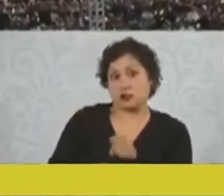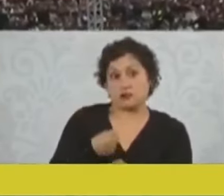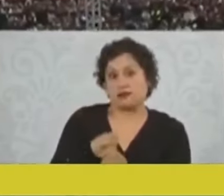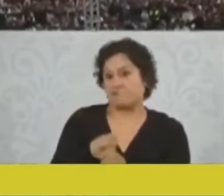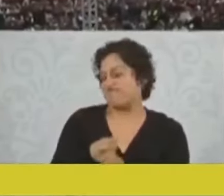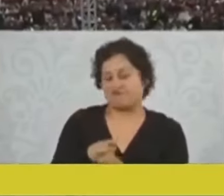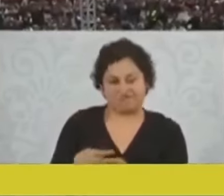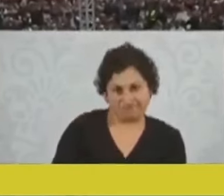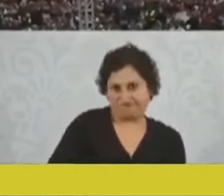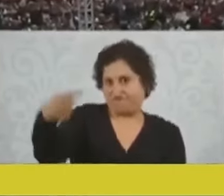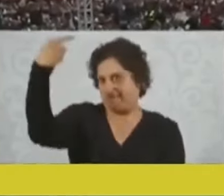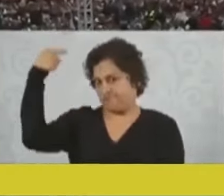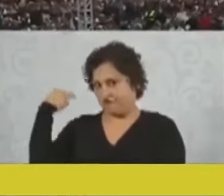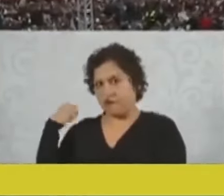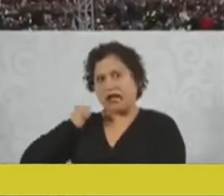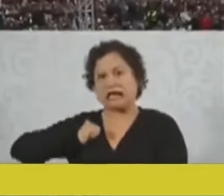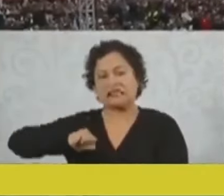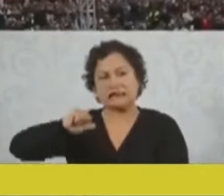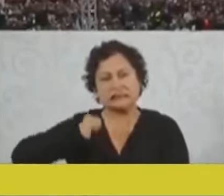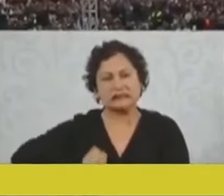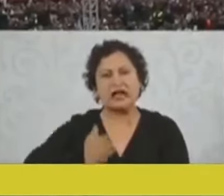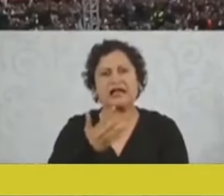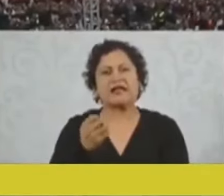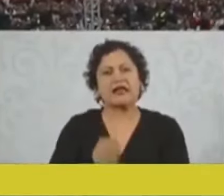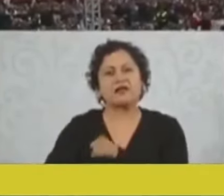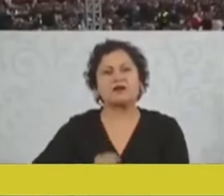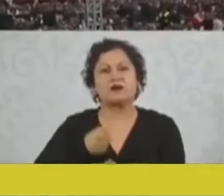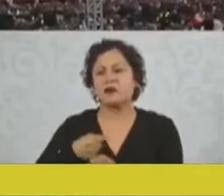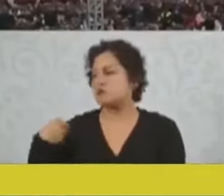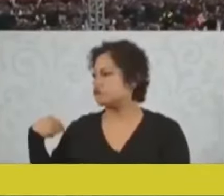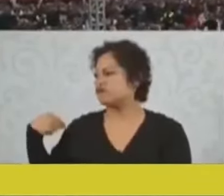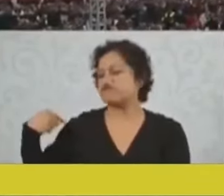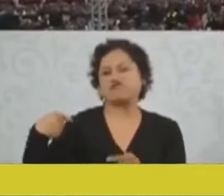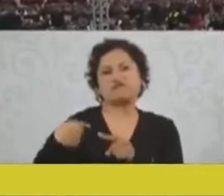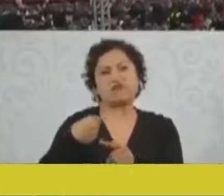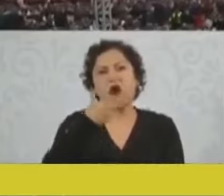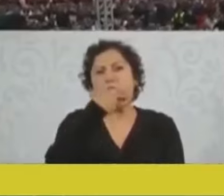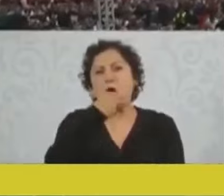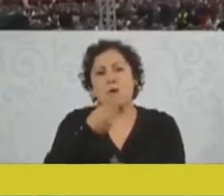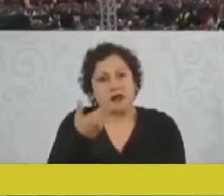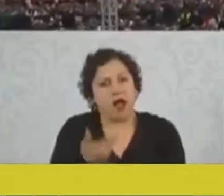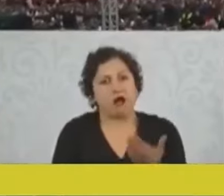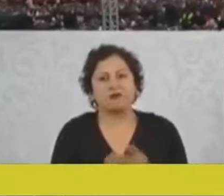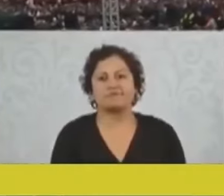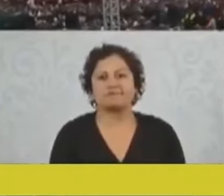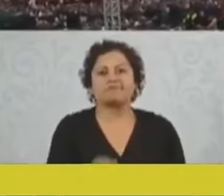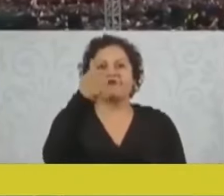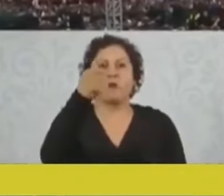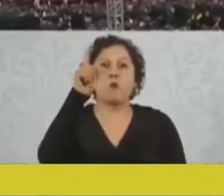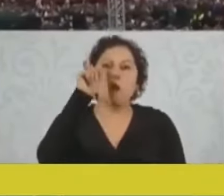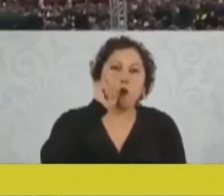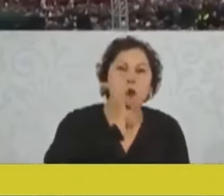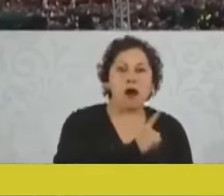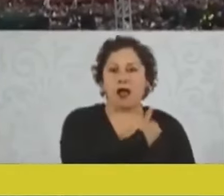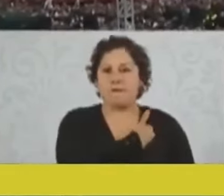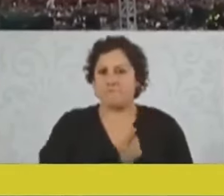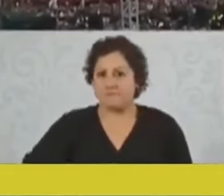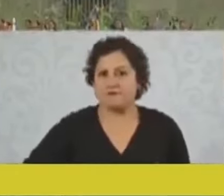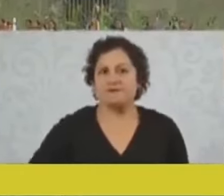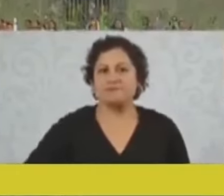but at least 503 years, we haven't had a female president in